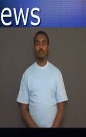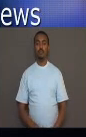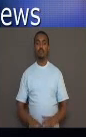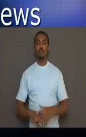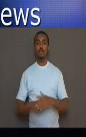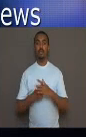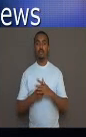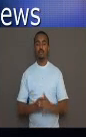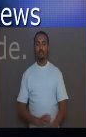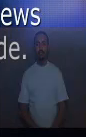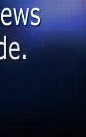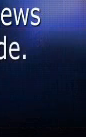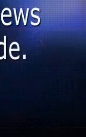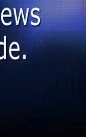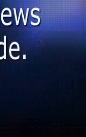Begin.